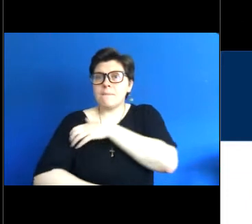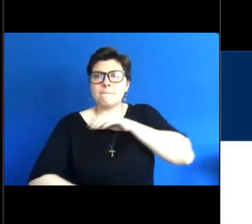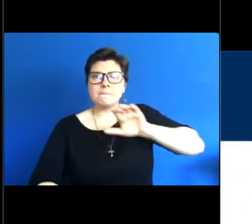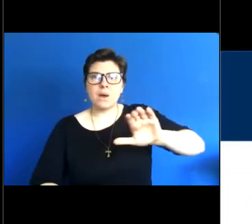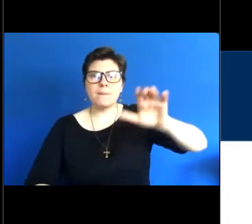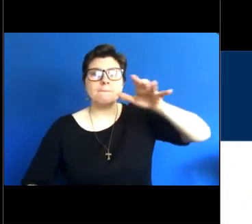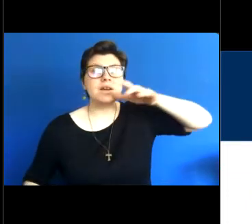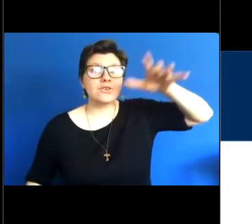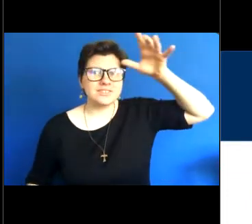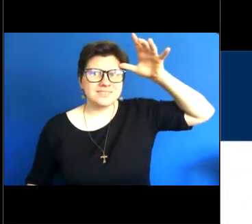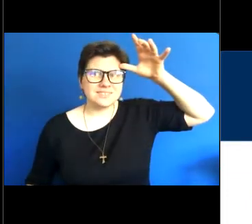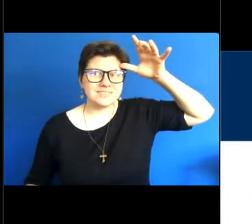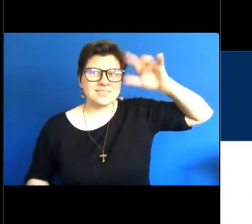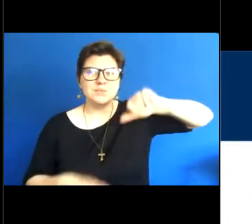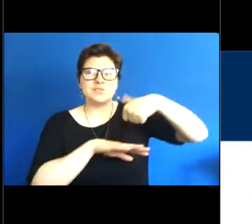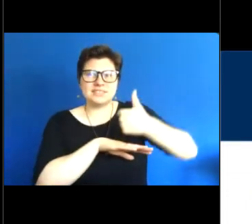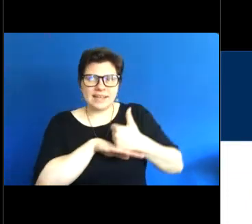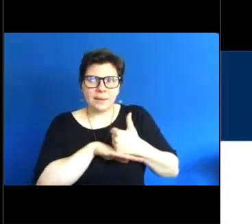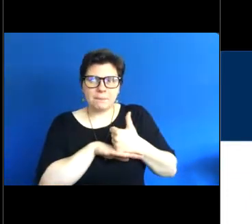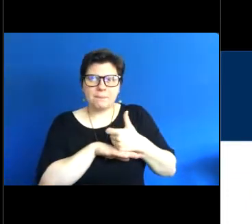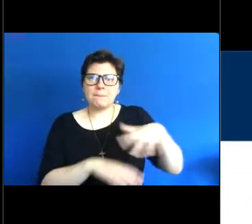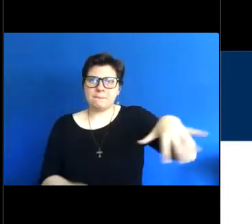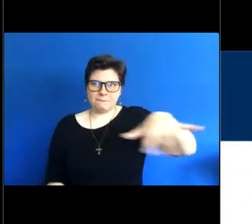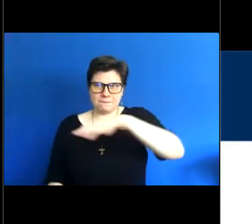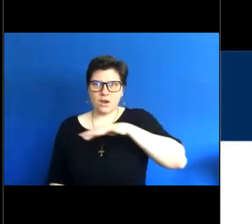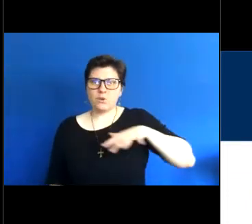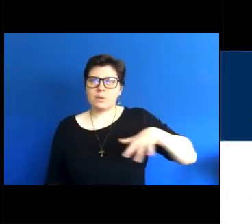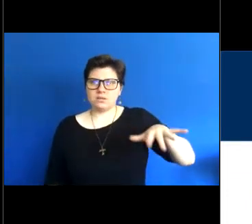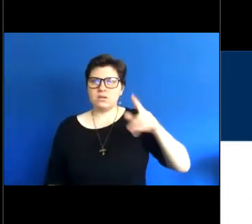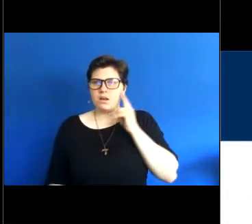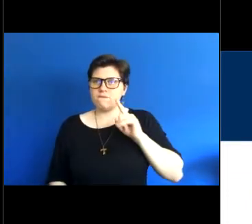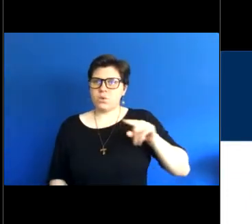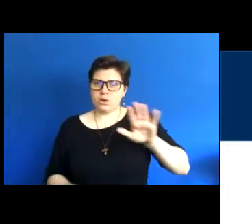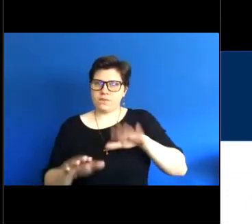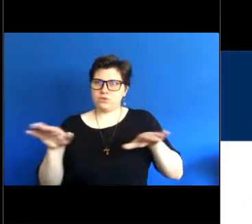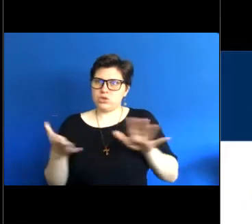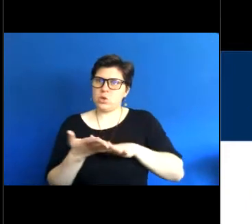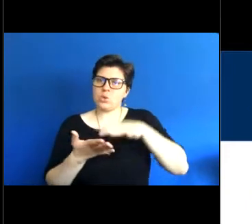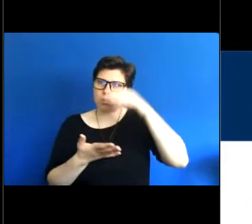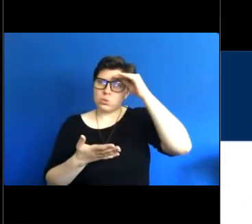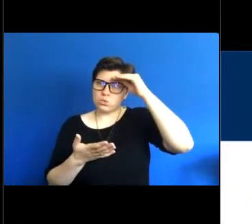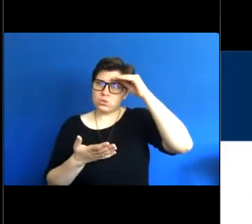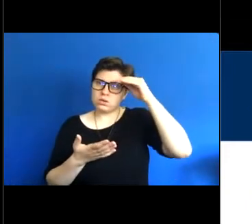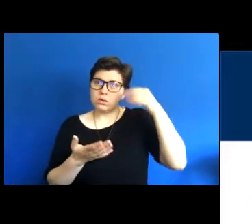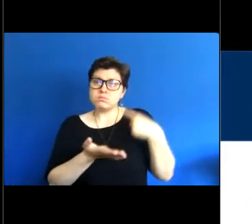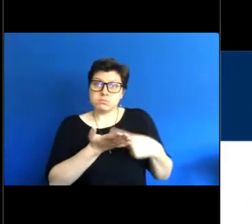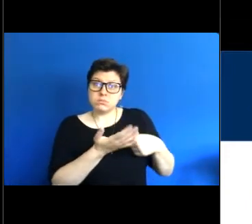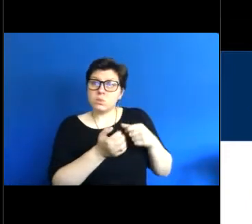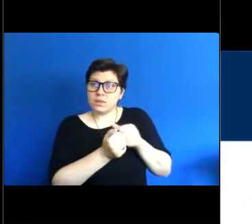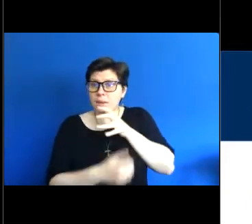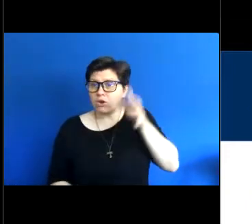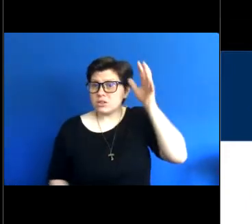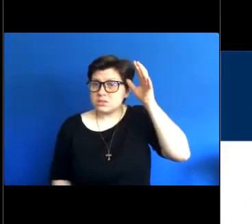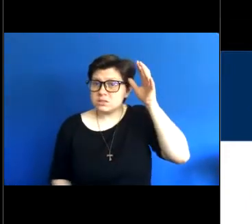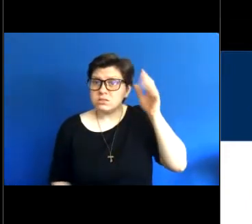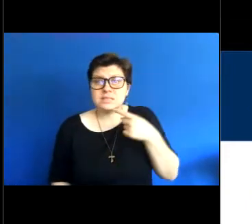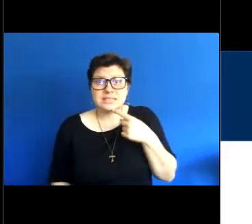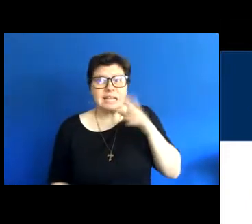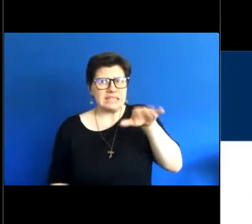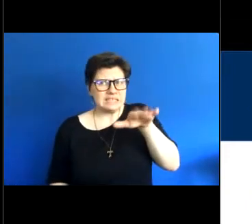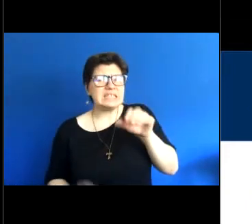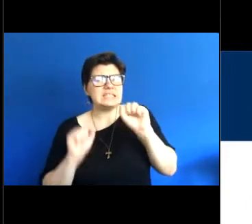to create an environment in which our children can learn. It means having that conversation with their parents to say, can